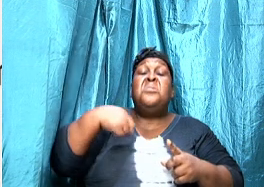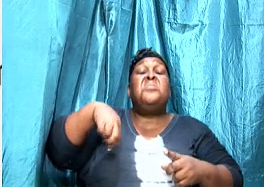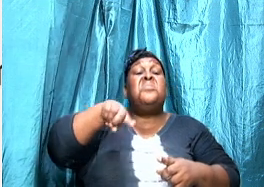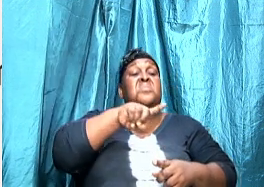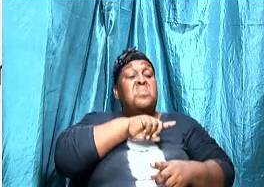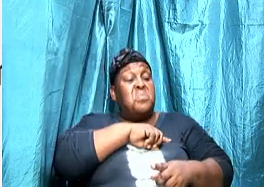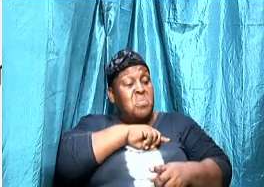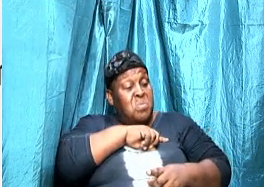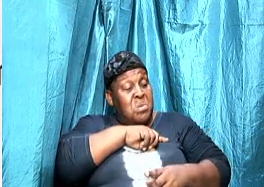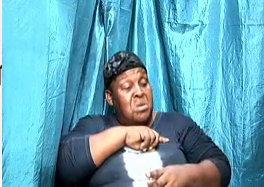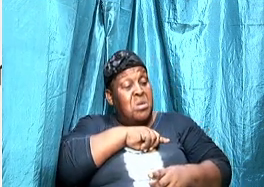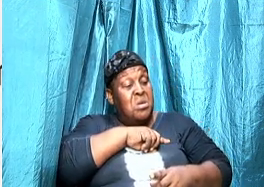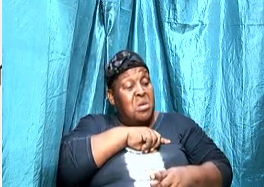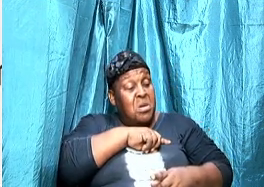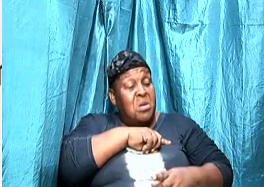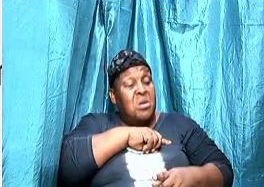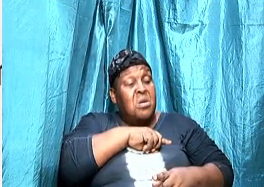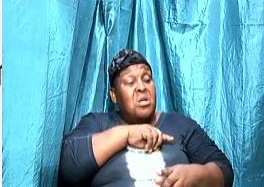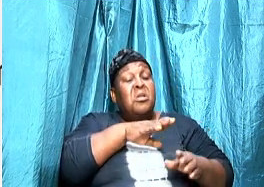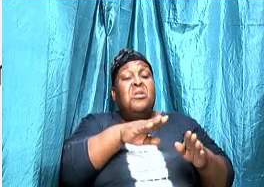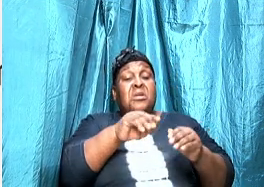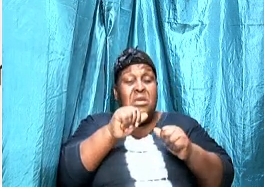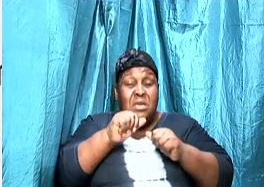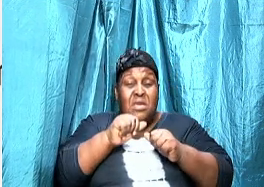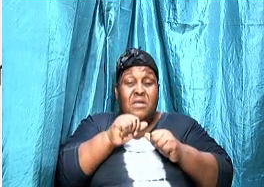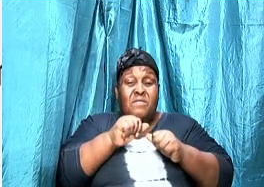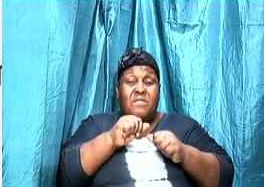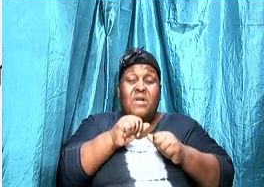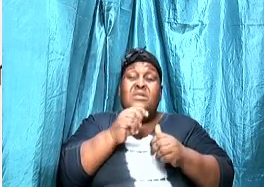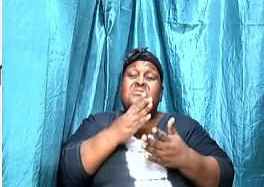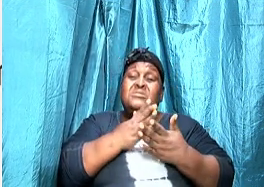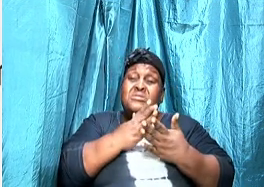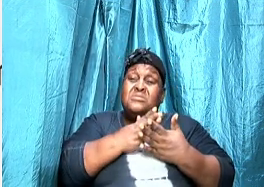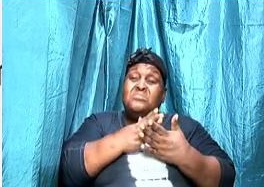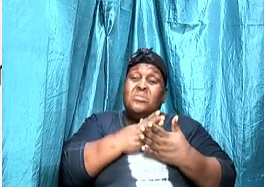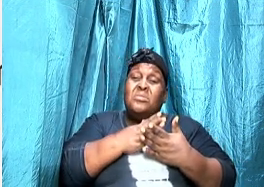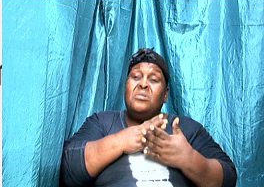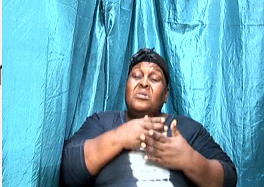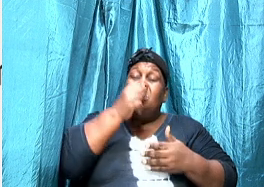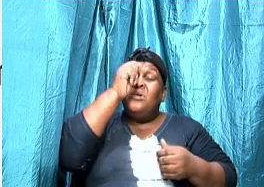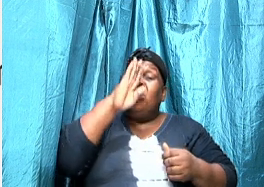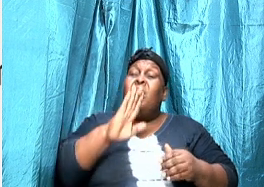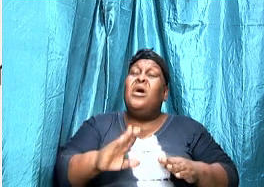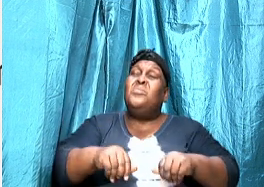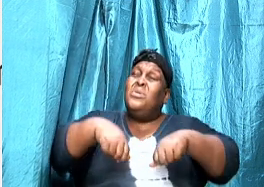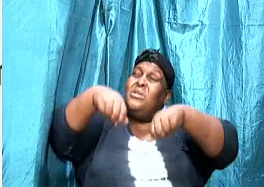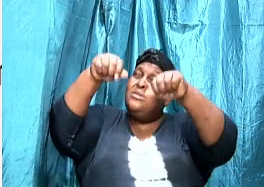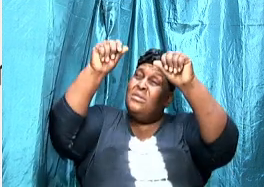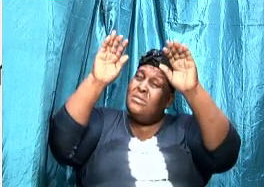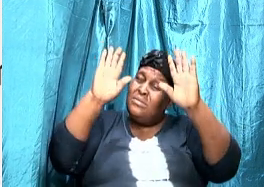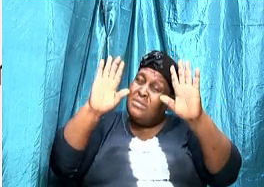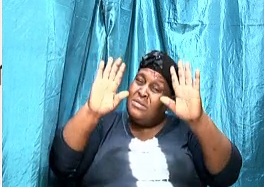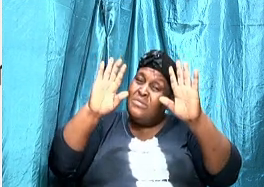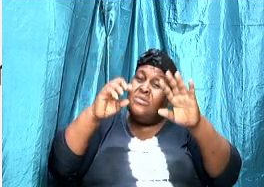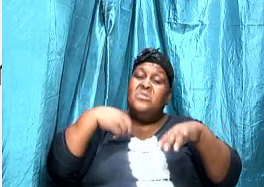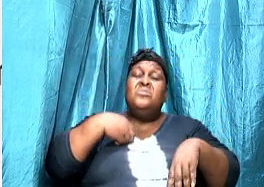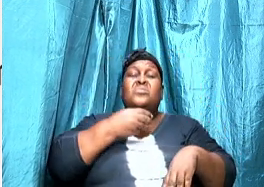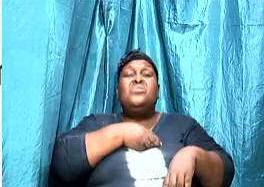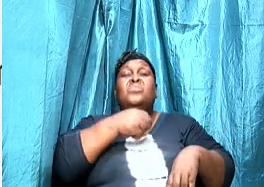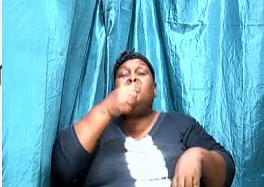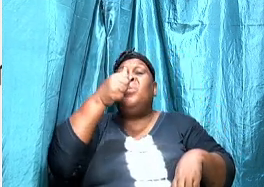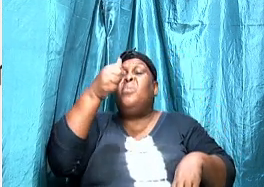know, God will leave us up to our own devices. And a mind that is void of Christ is